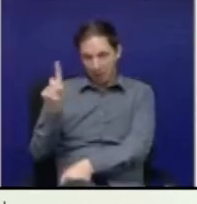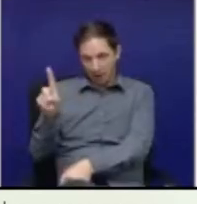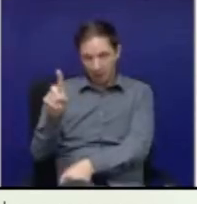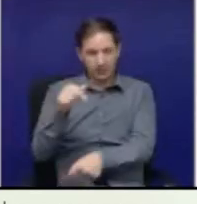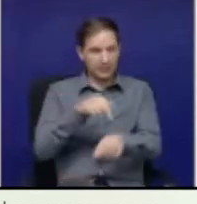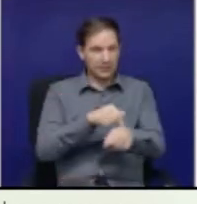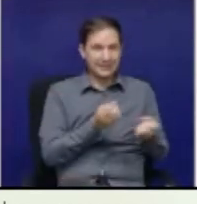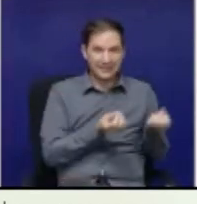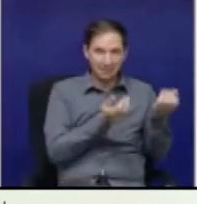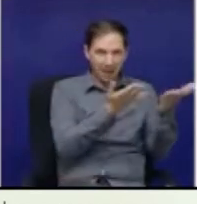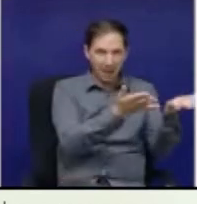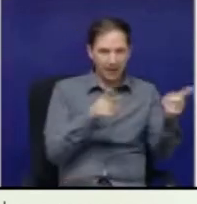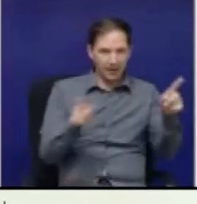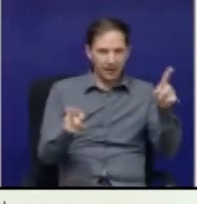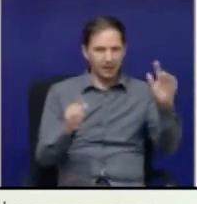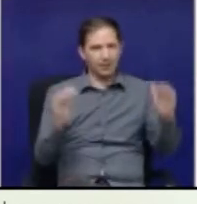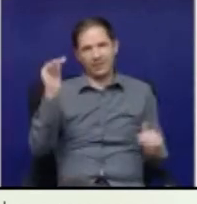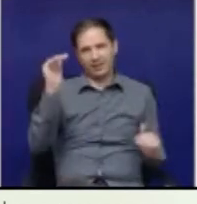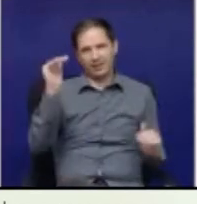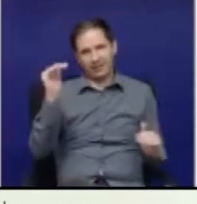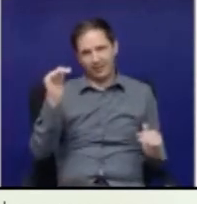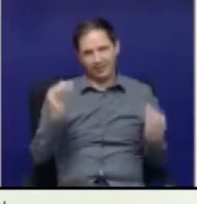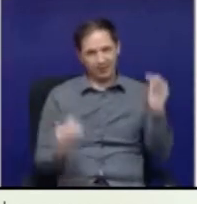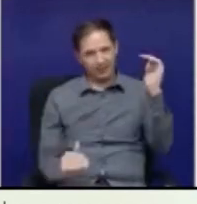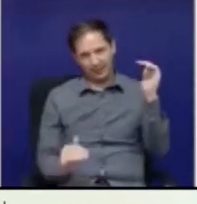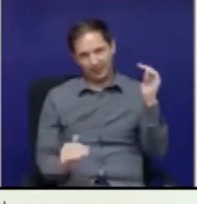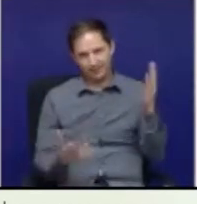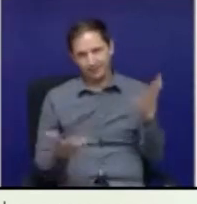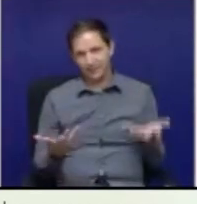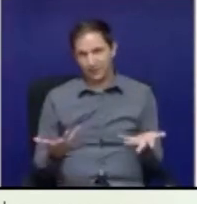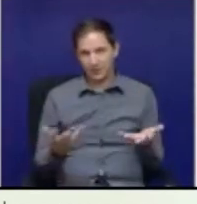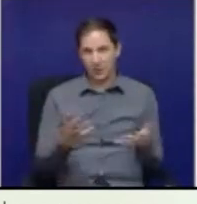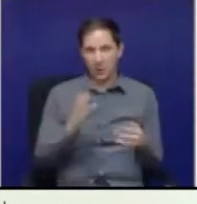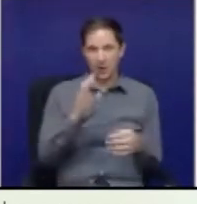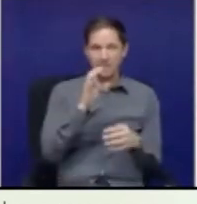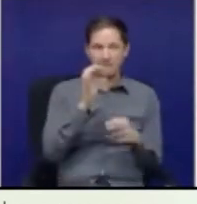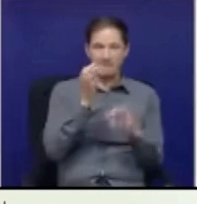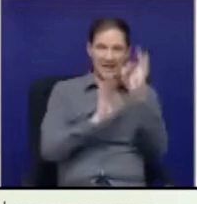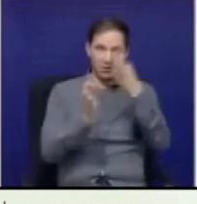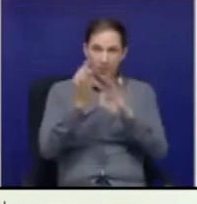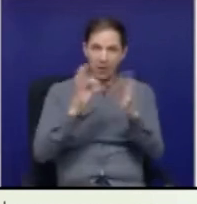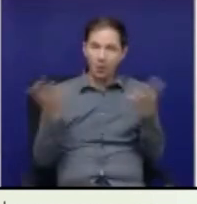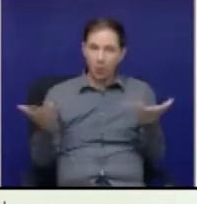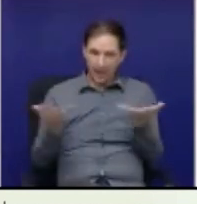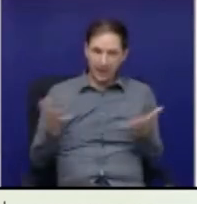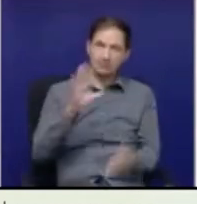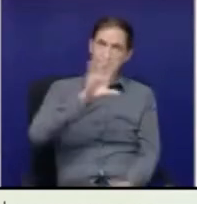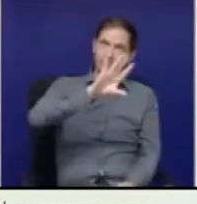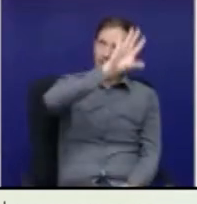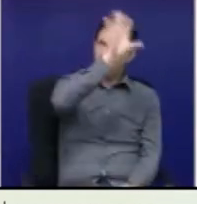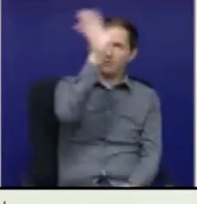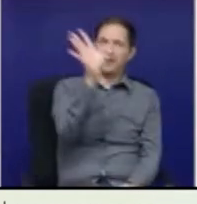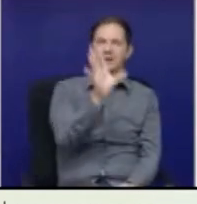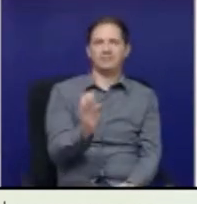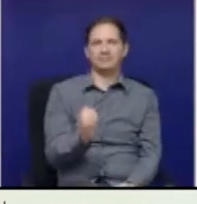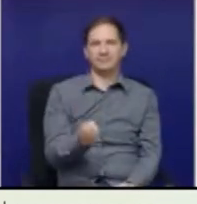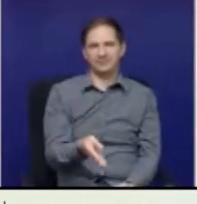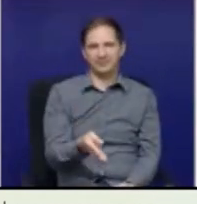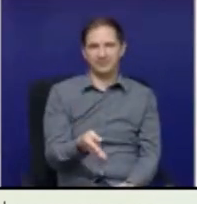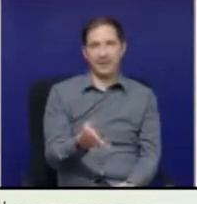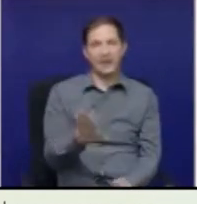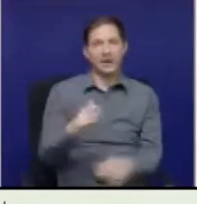are going to drive the decarbonization agenda. Those minerals are found on the continent. A great majority of them are found